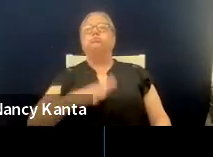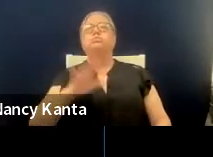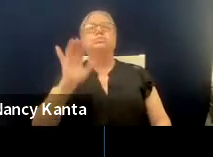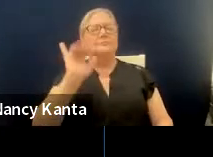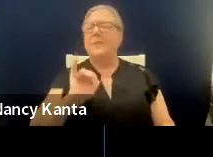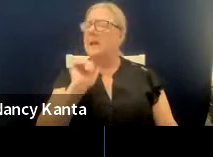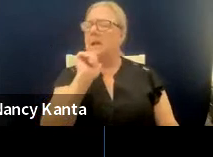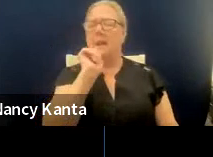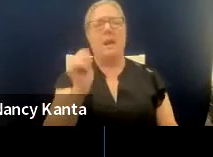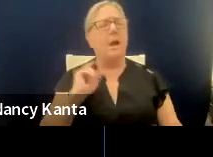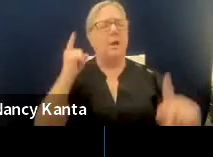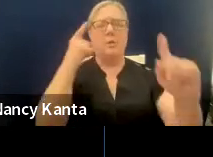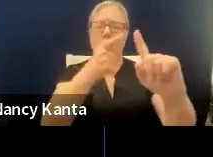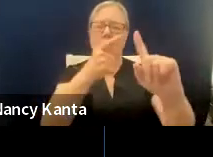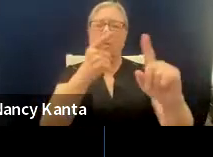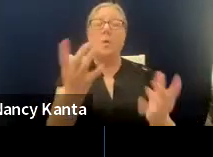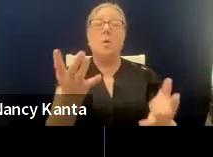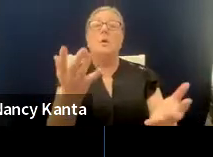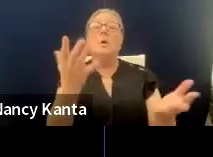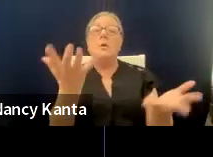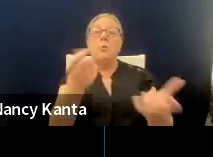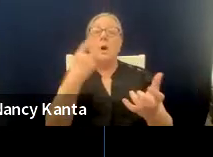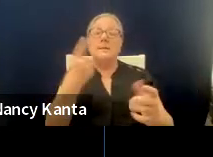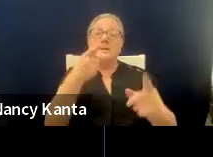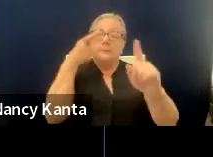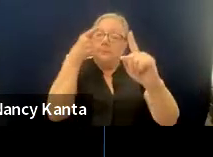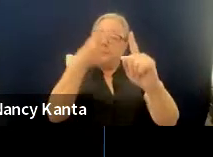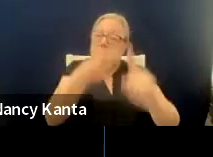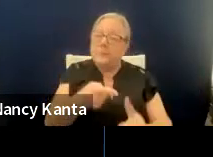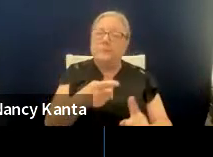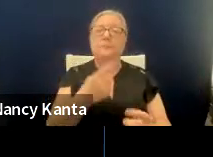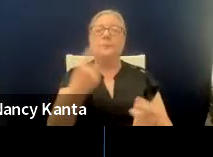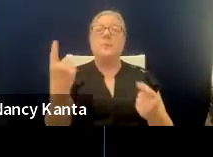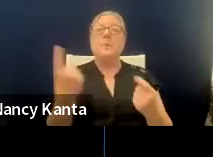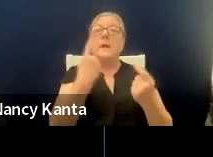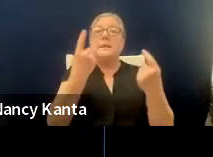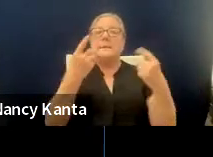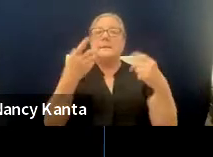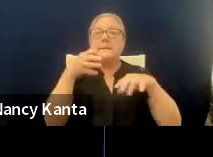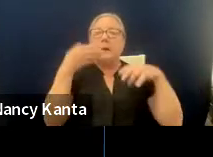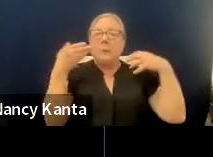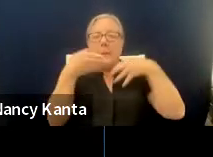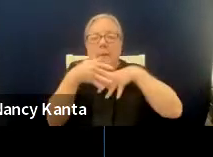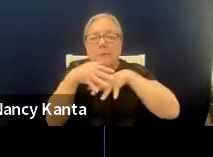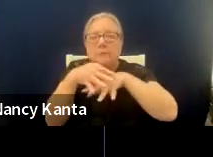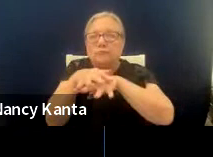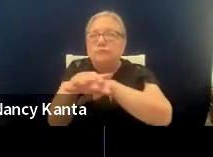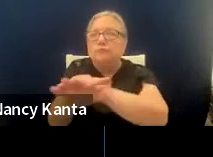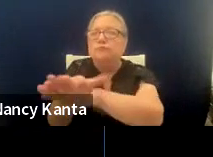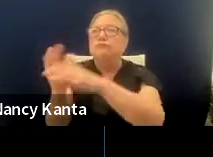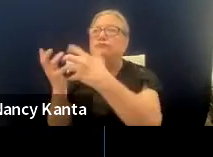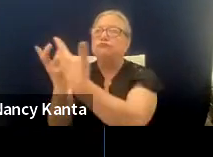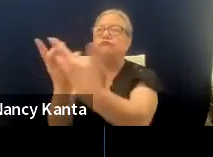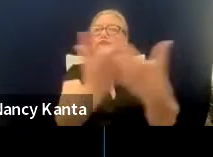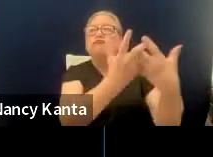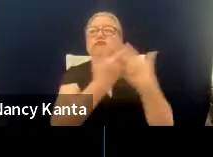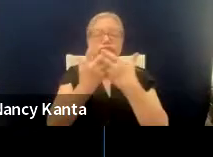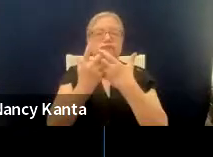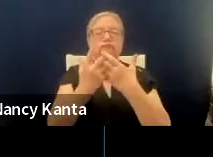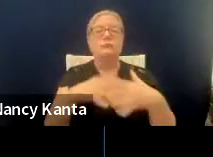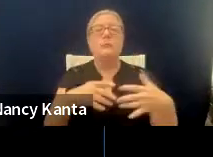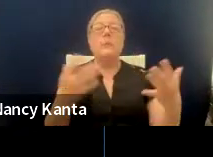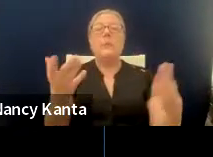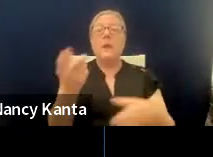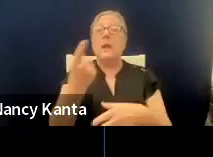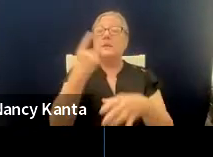for something site specific, something integrated and efficient, that gets its form through